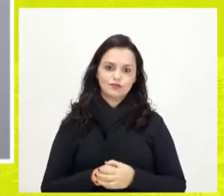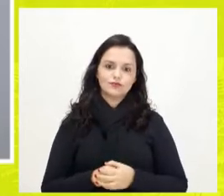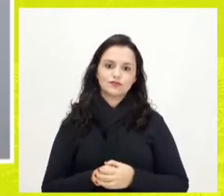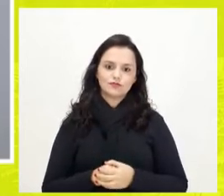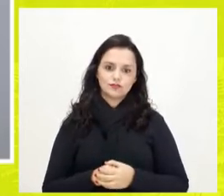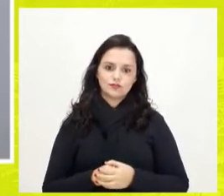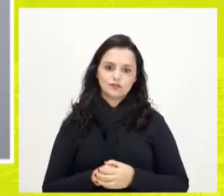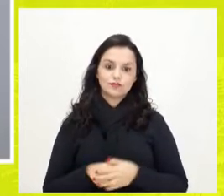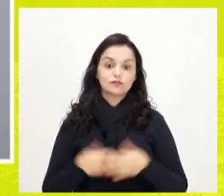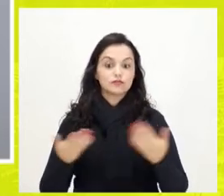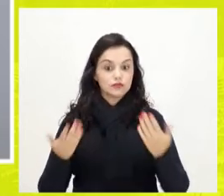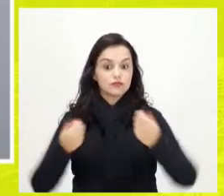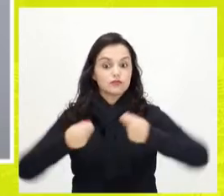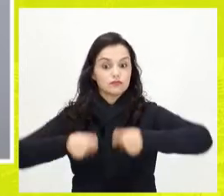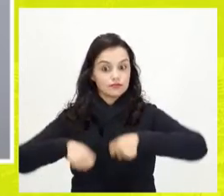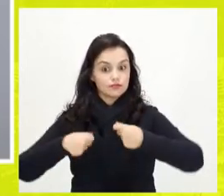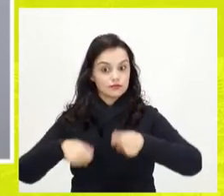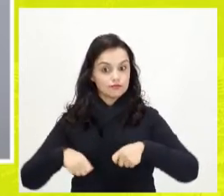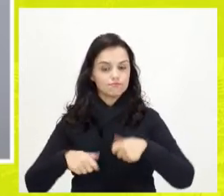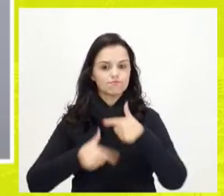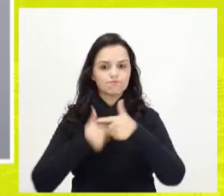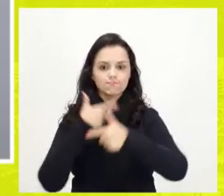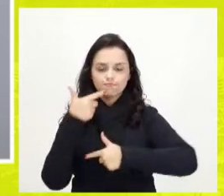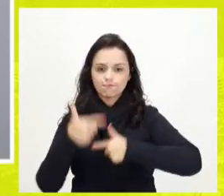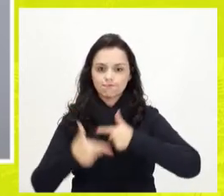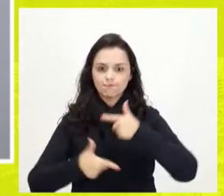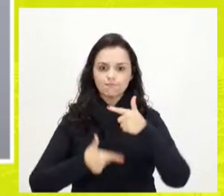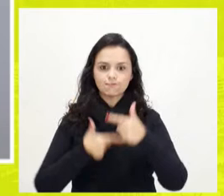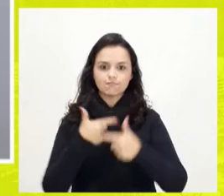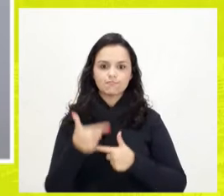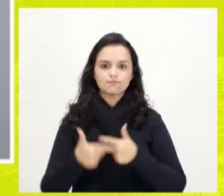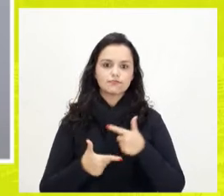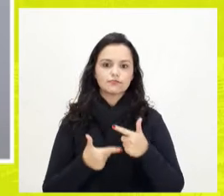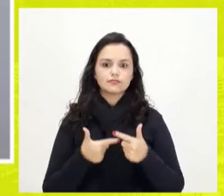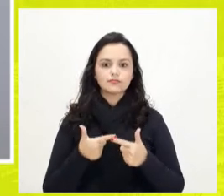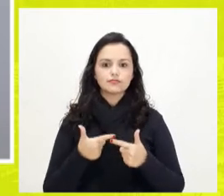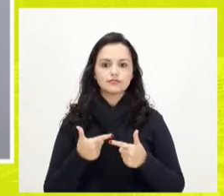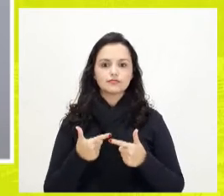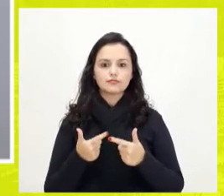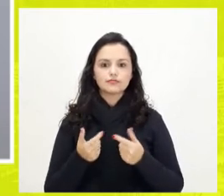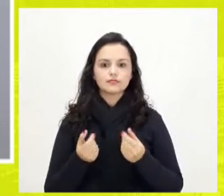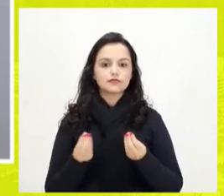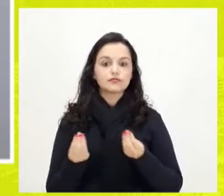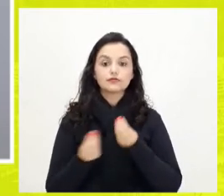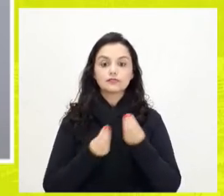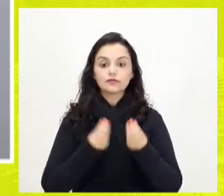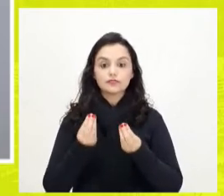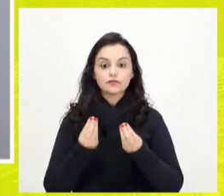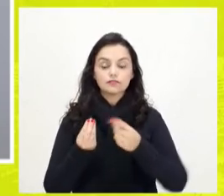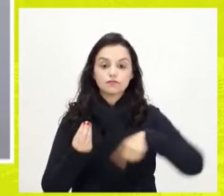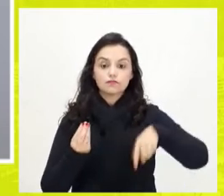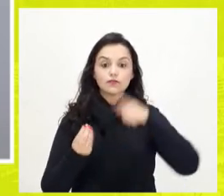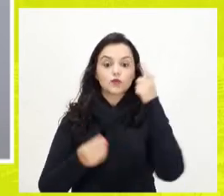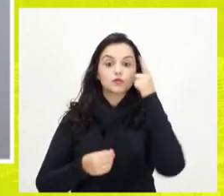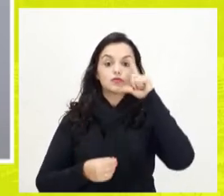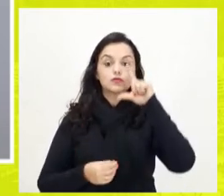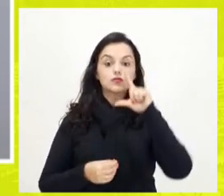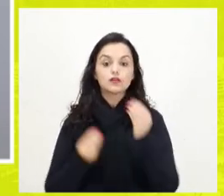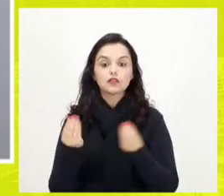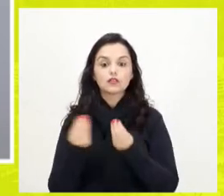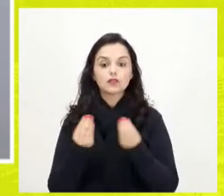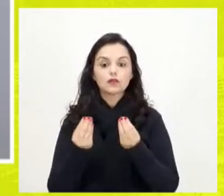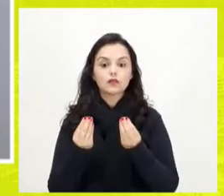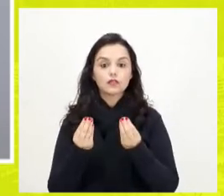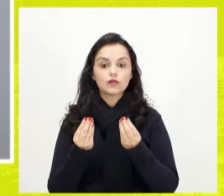northeast against the south or southeast of of the country and all these things can